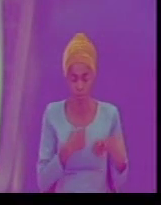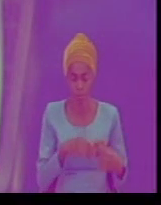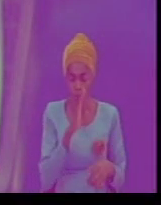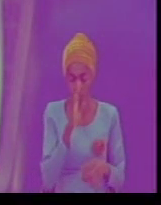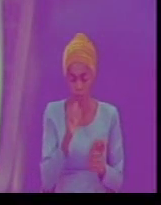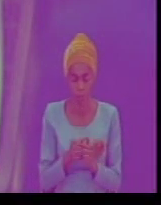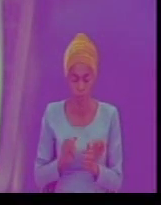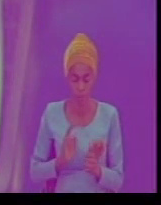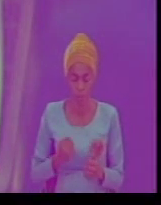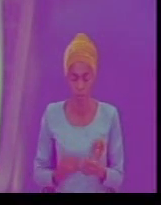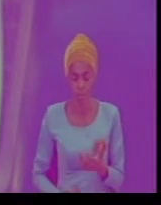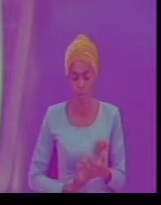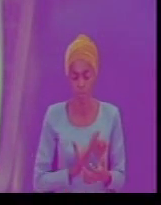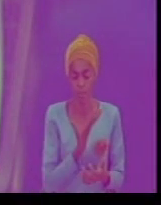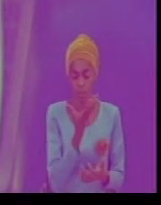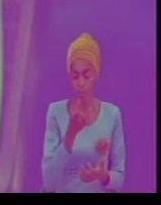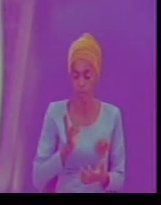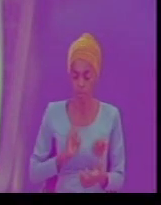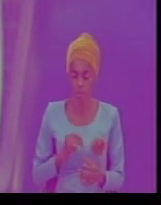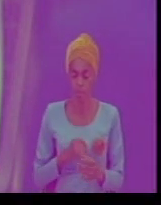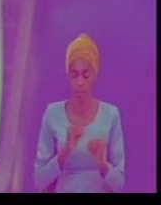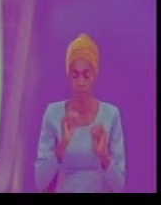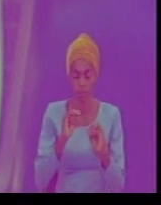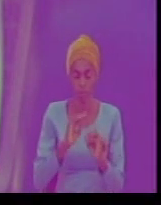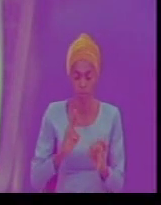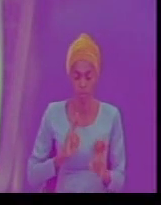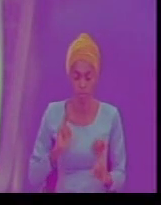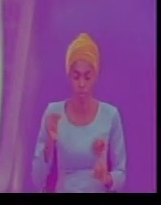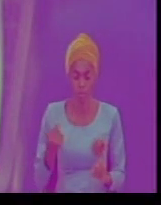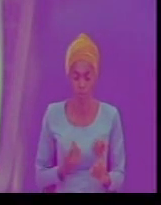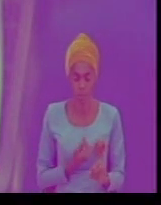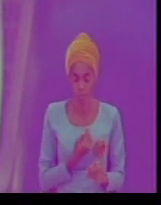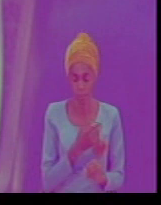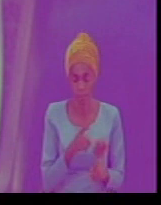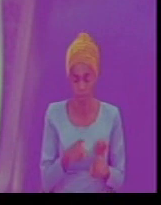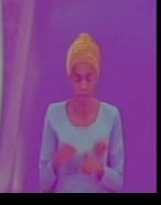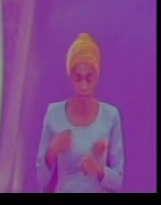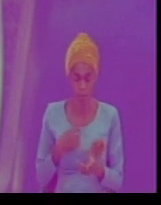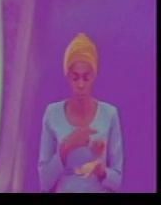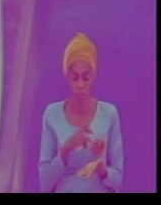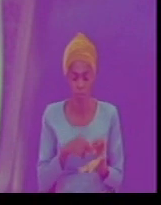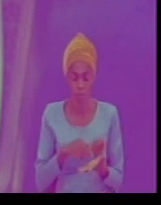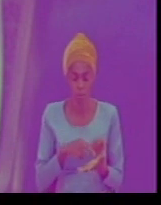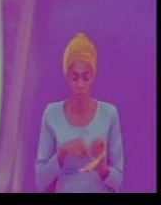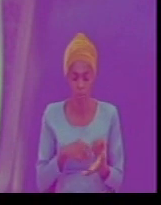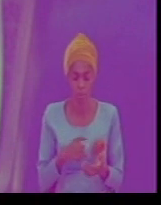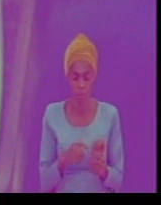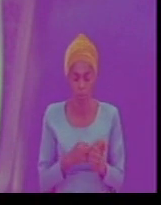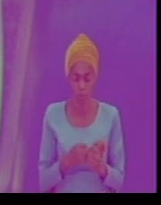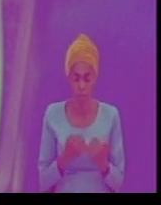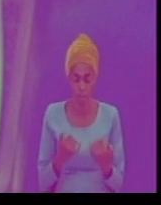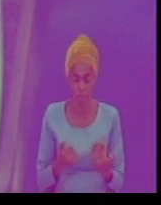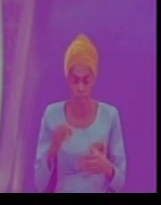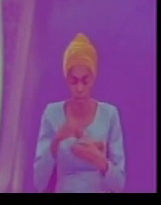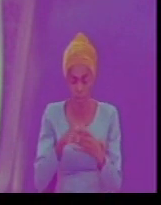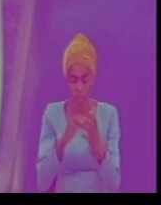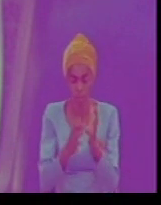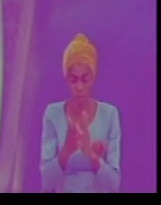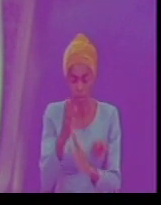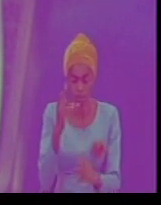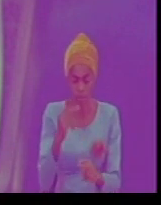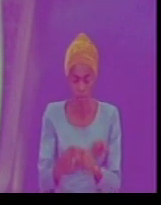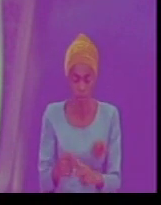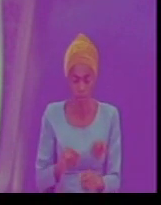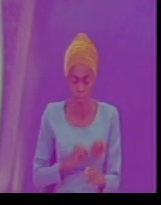enlighten us, instruct us, teach us as we read together now. In Jesus' name,